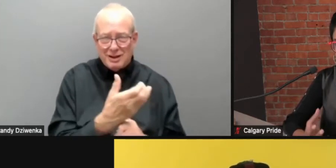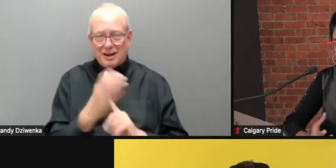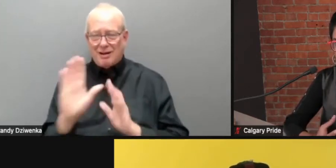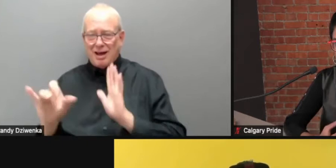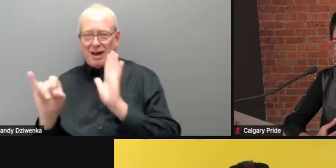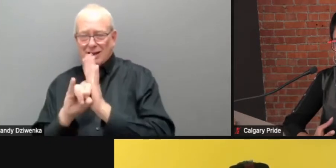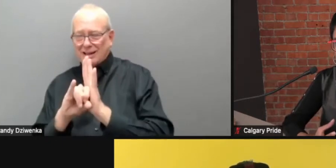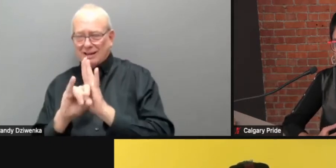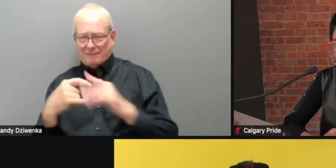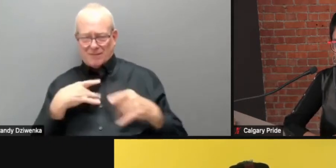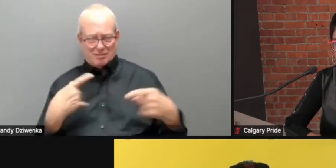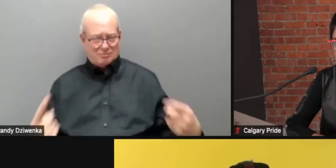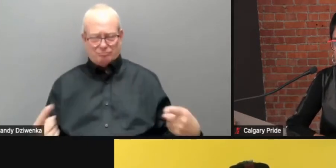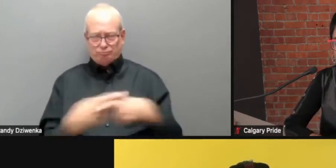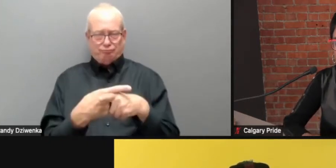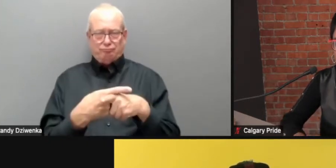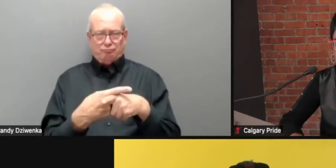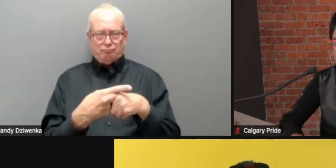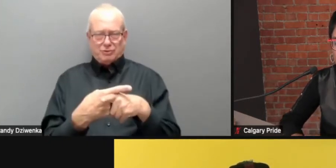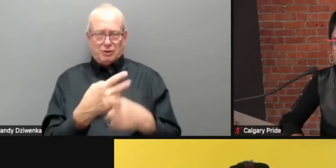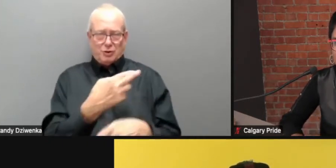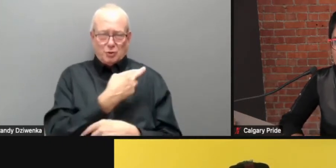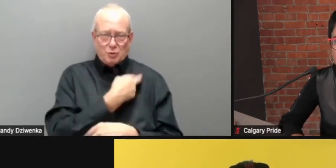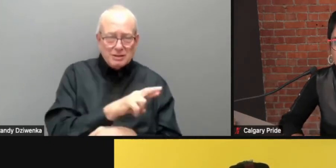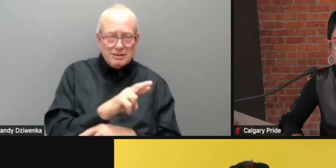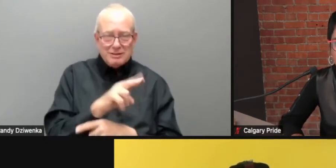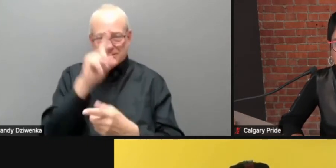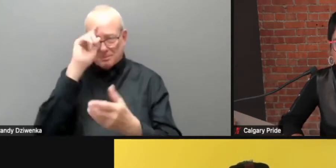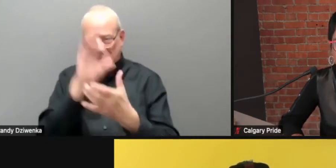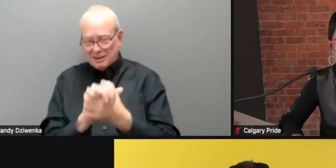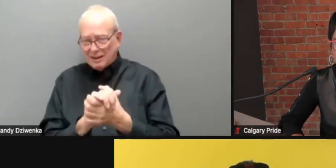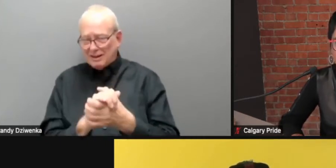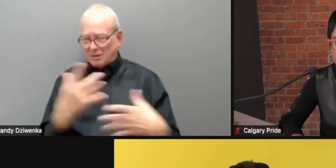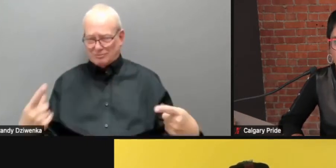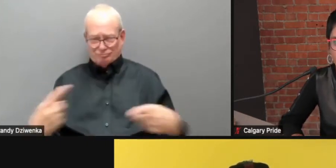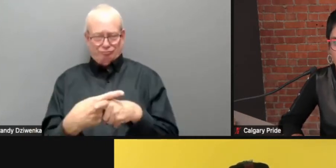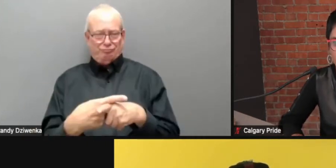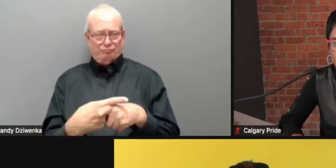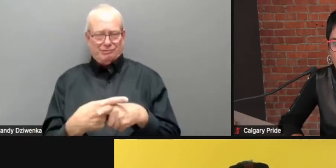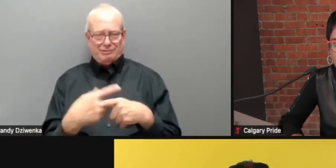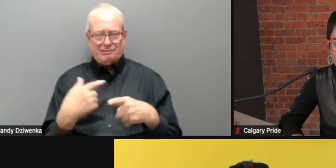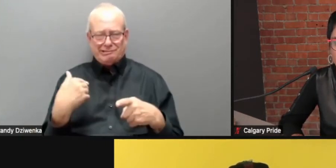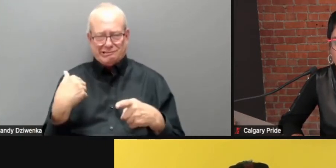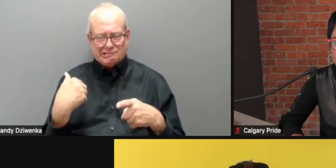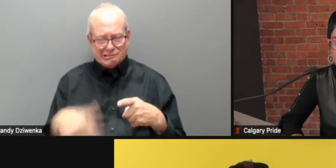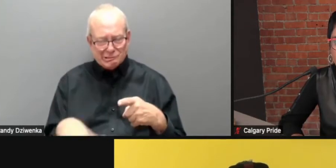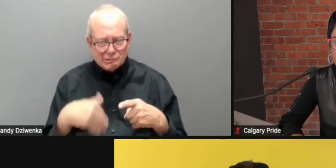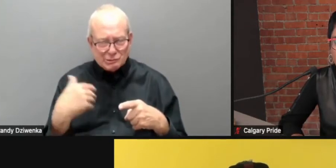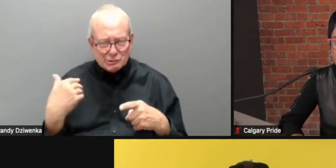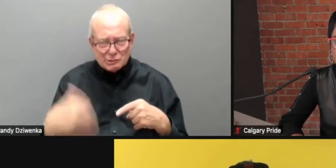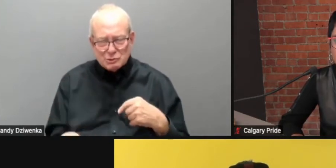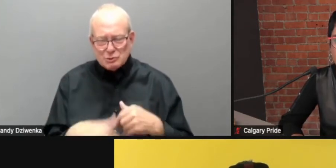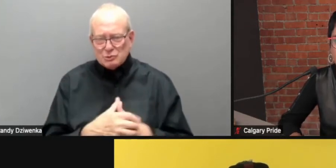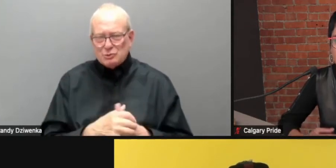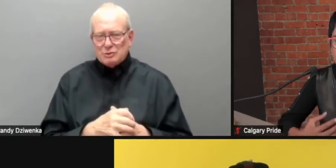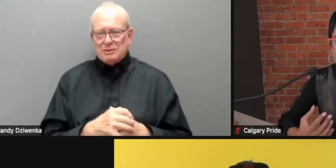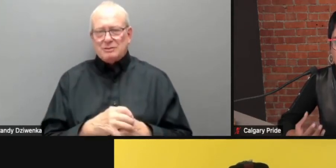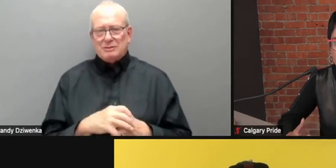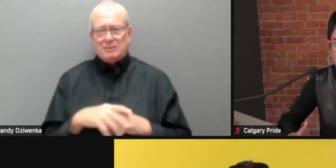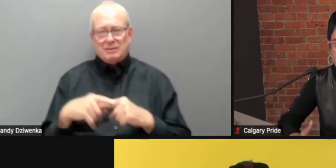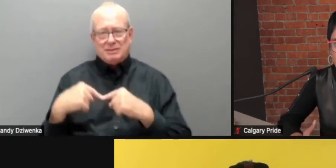systems definitely comes together in your story. Since the time that you've come out, have you seen